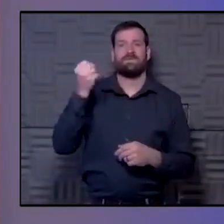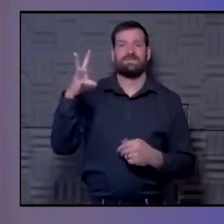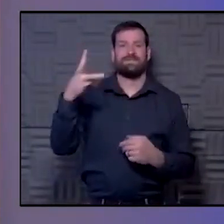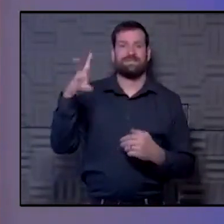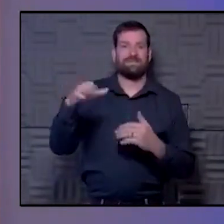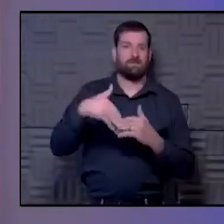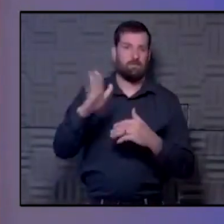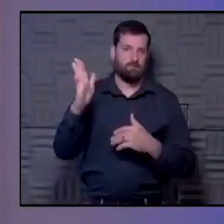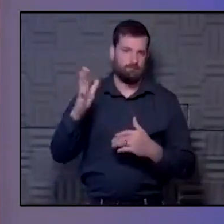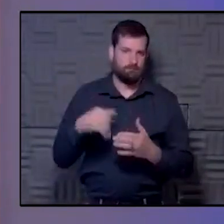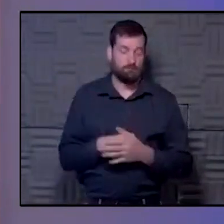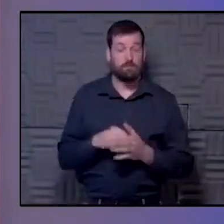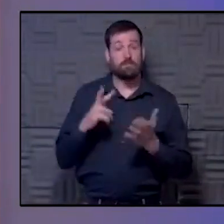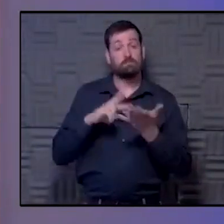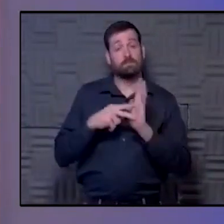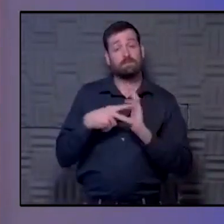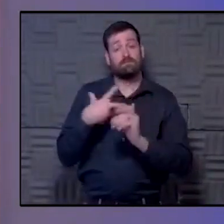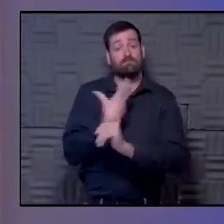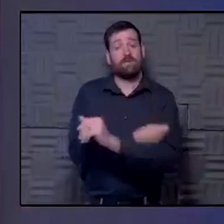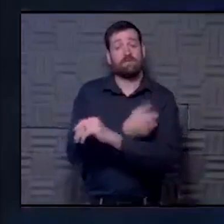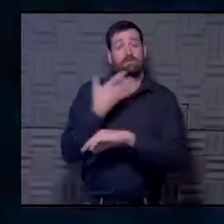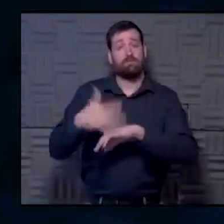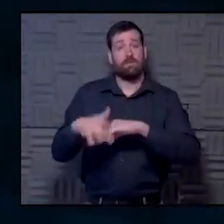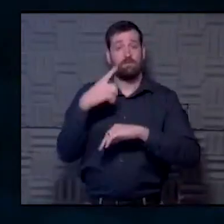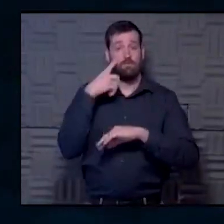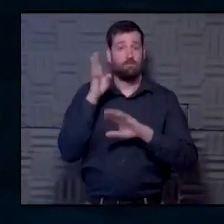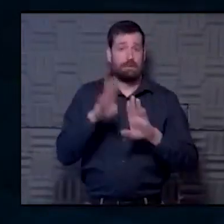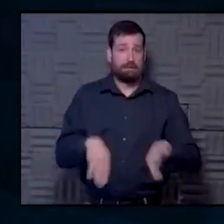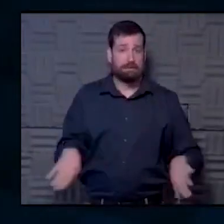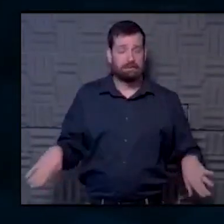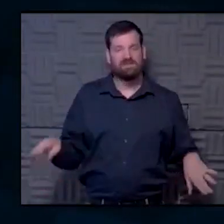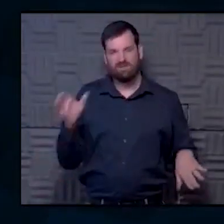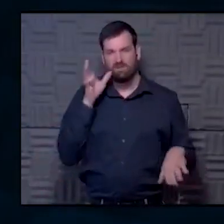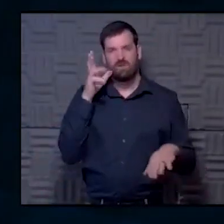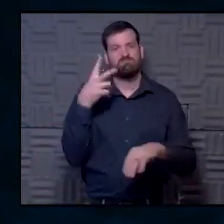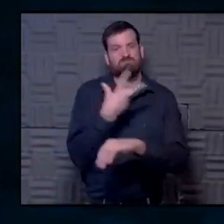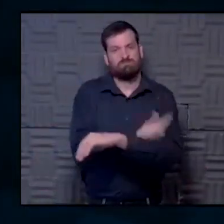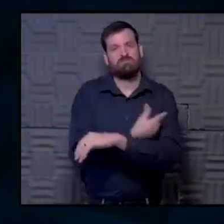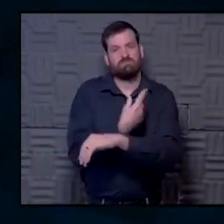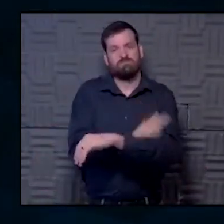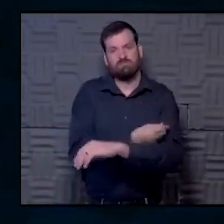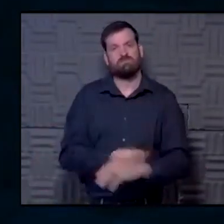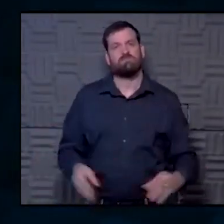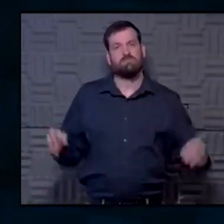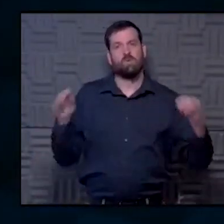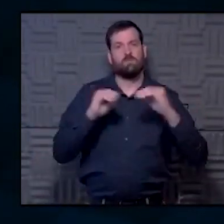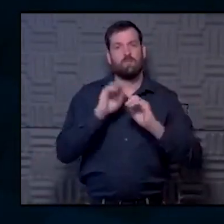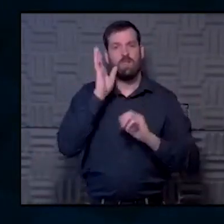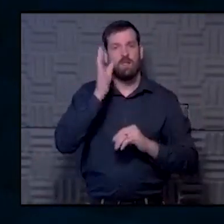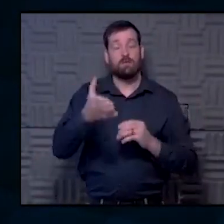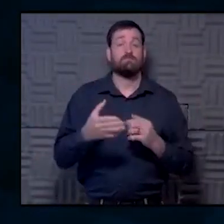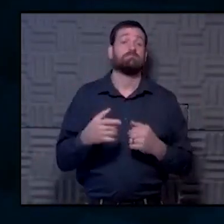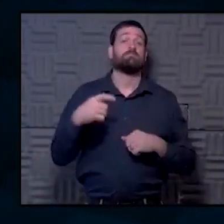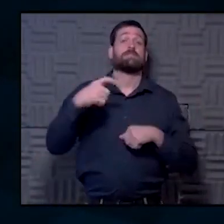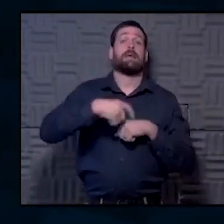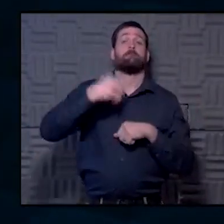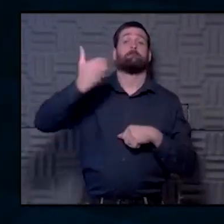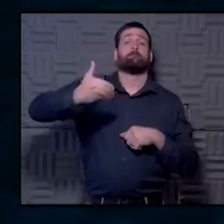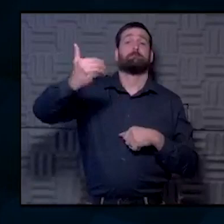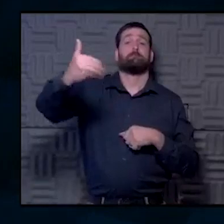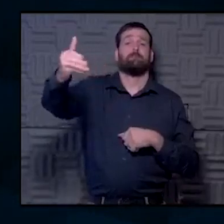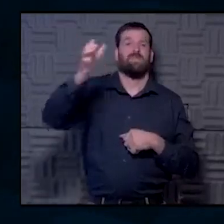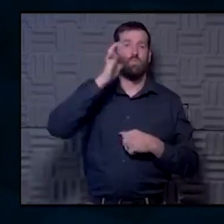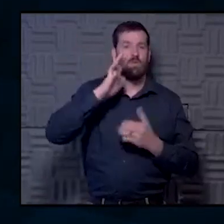So as the vaccines roll out for children, of course, I think they'll be vaccinating many more. So in time, they'll get to